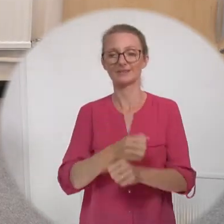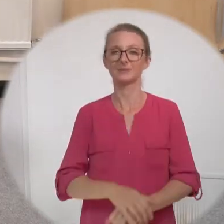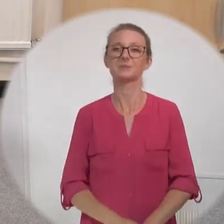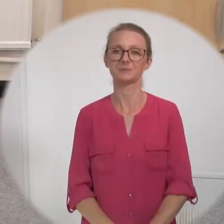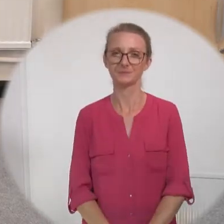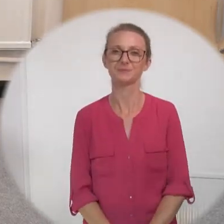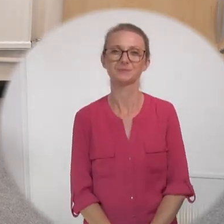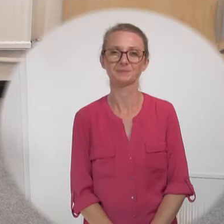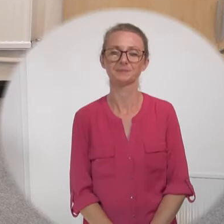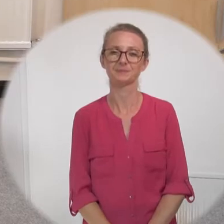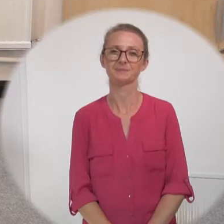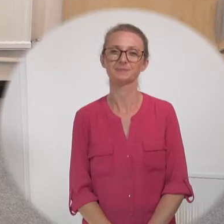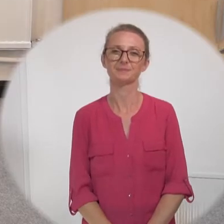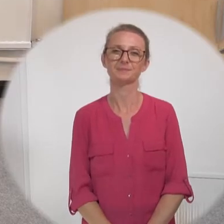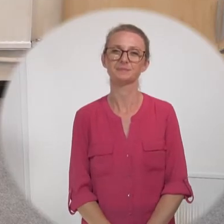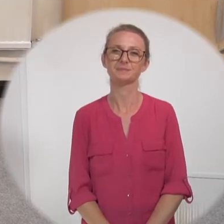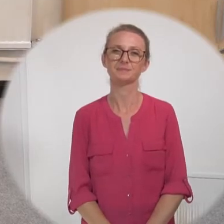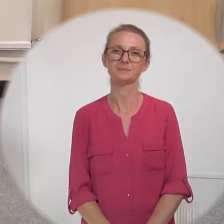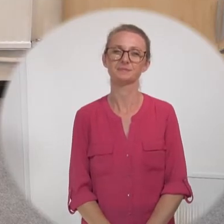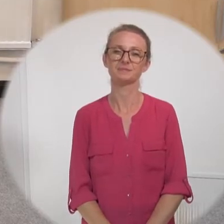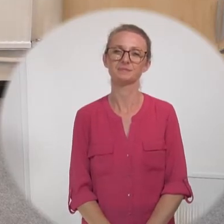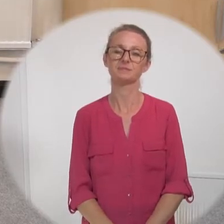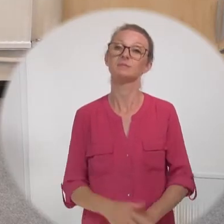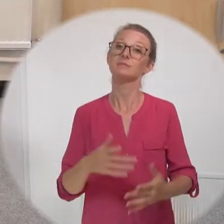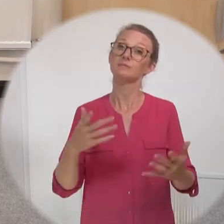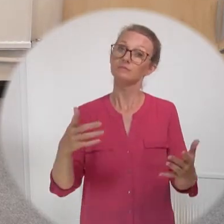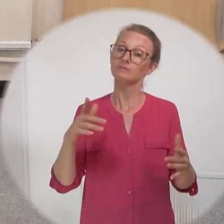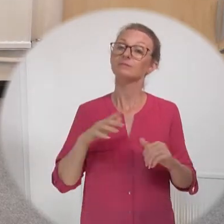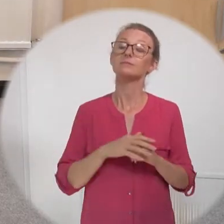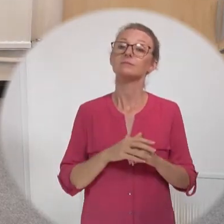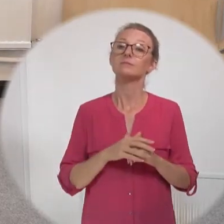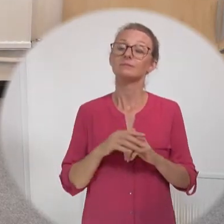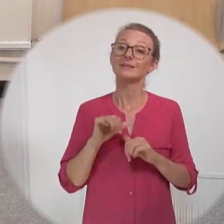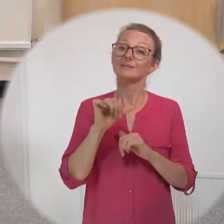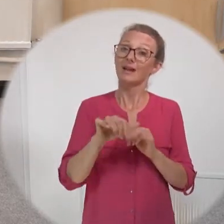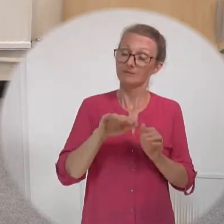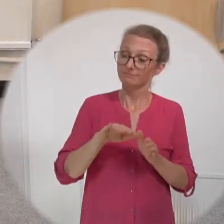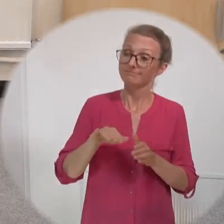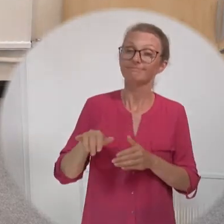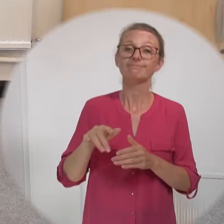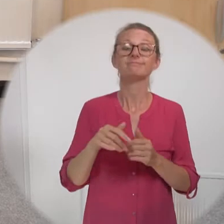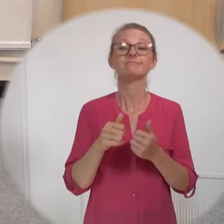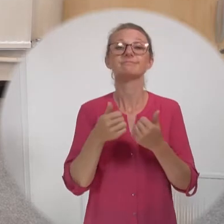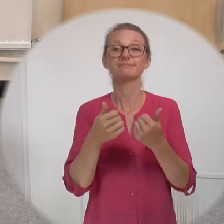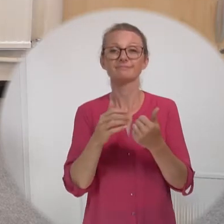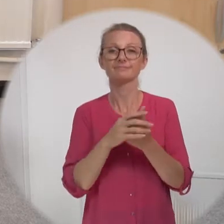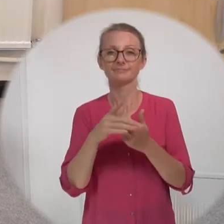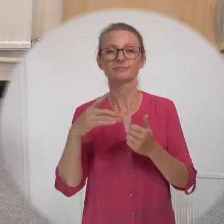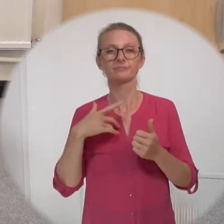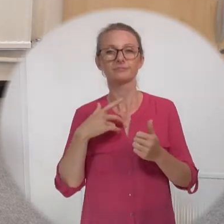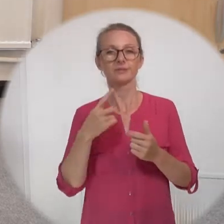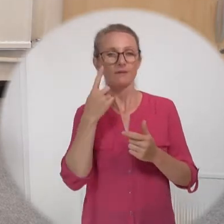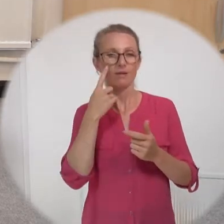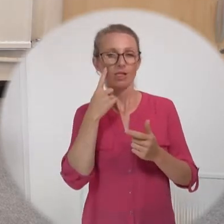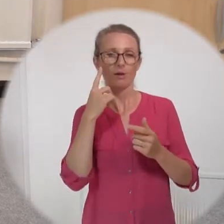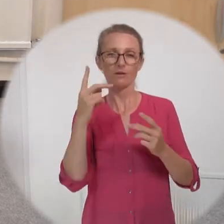Okay, the next one, I'll show you that from the front, and I'll also show you that from the diagonal view and the side